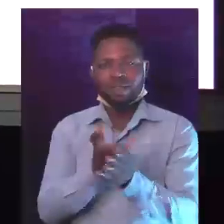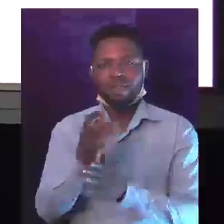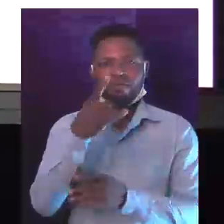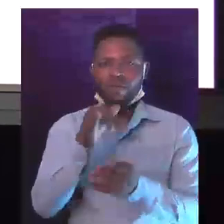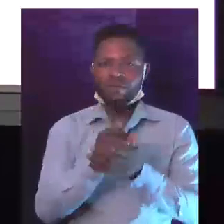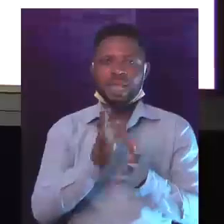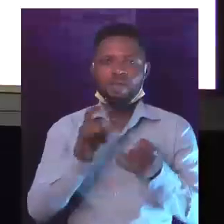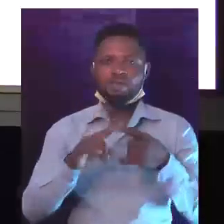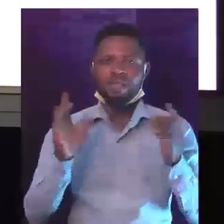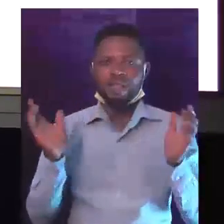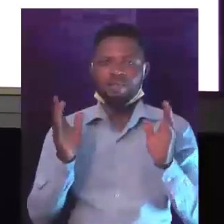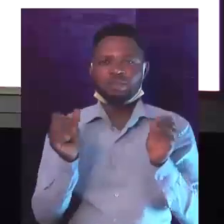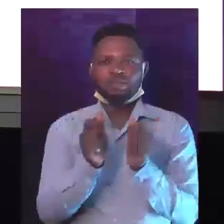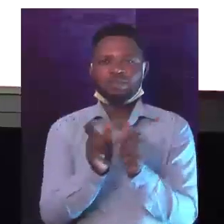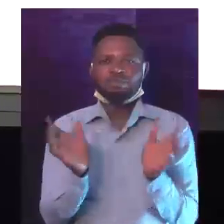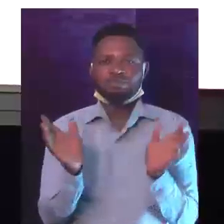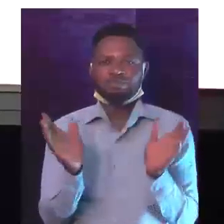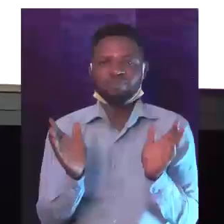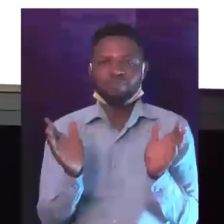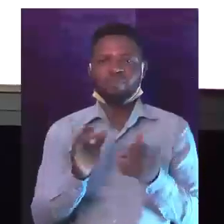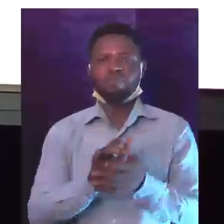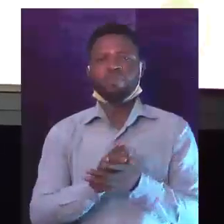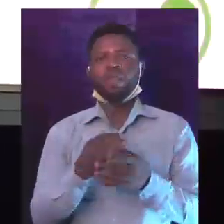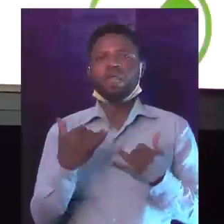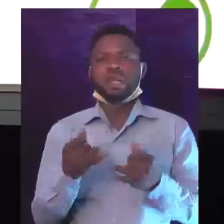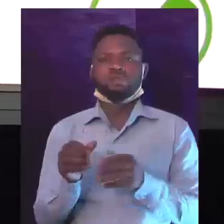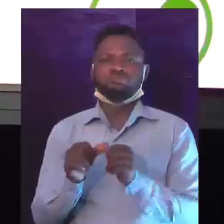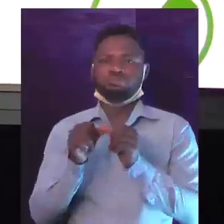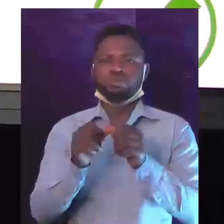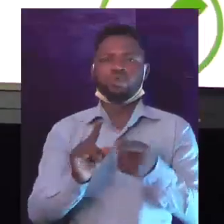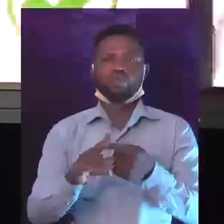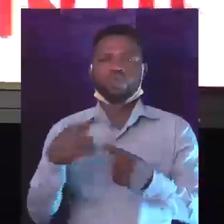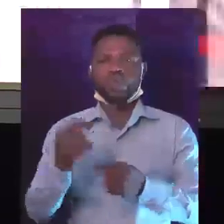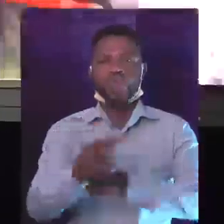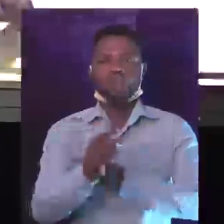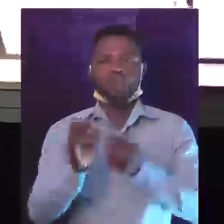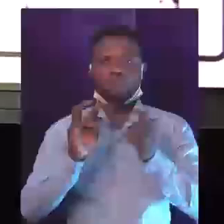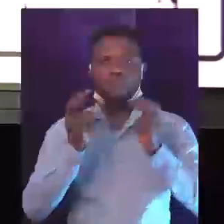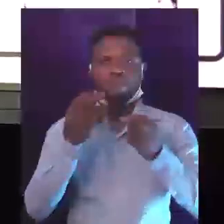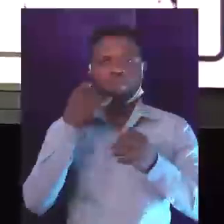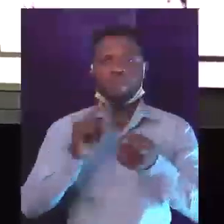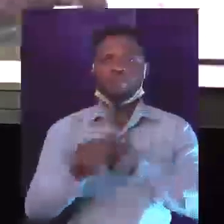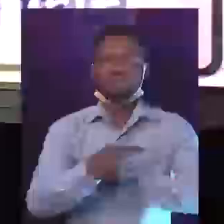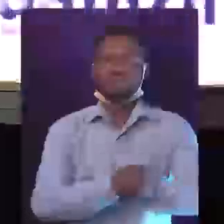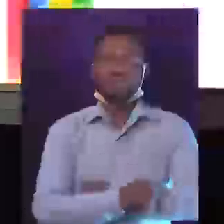I'm going to celebrate you with a chair. Now, moving on to the topic for the day,